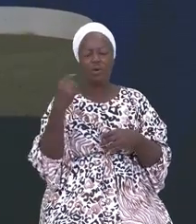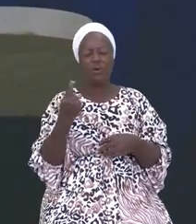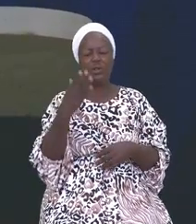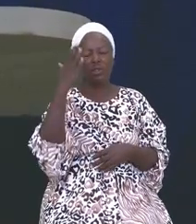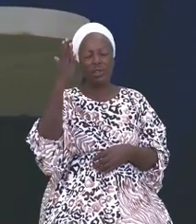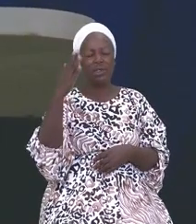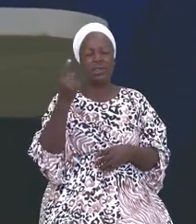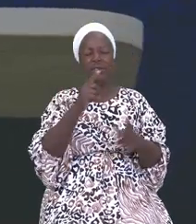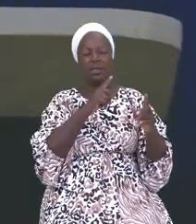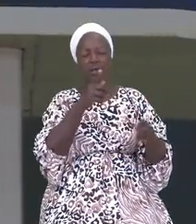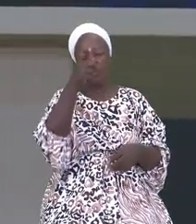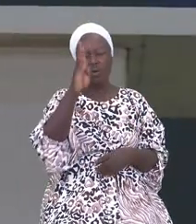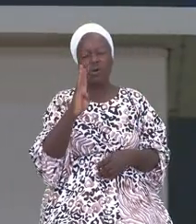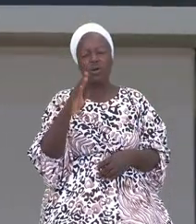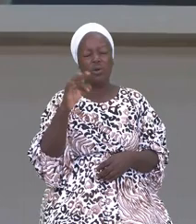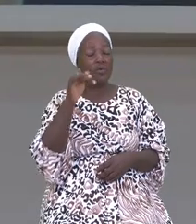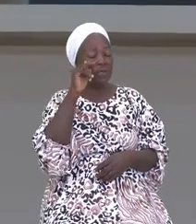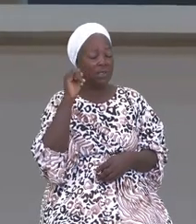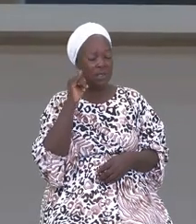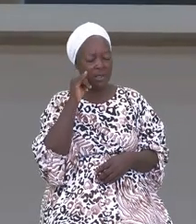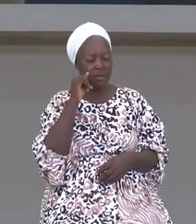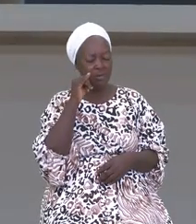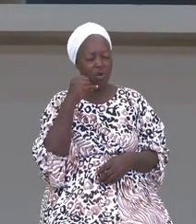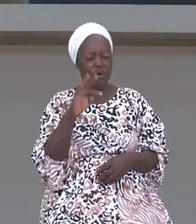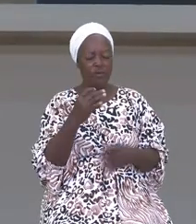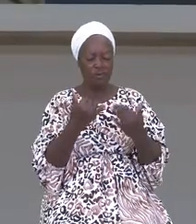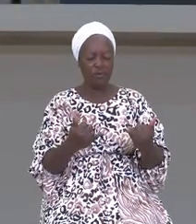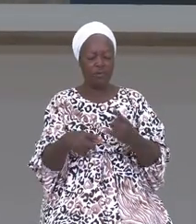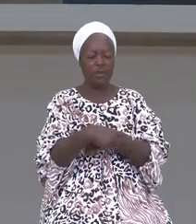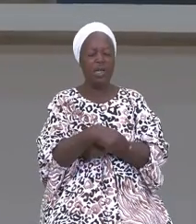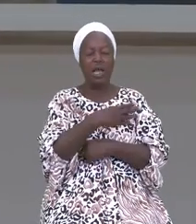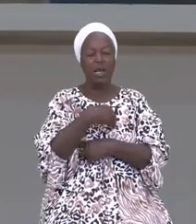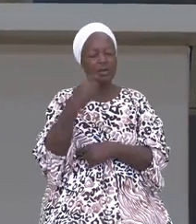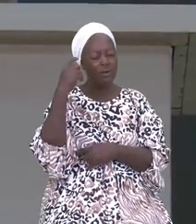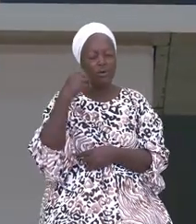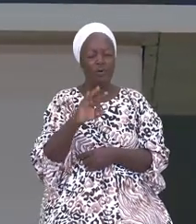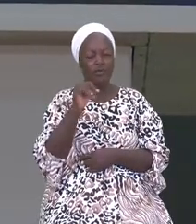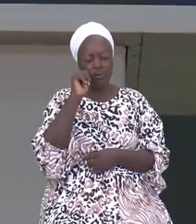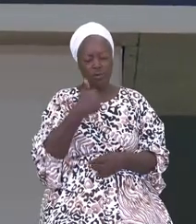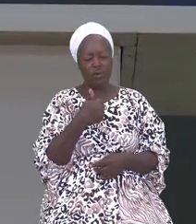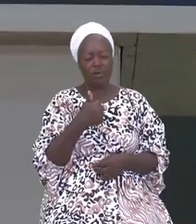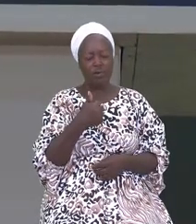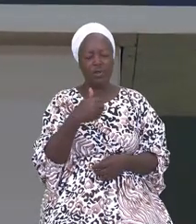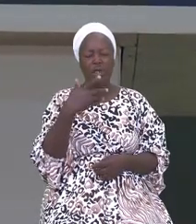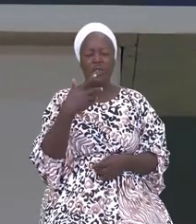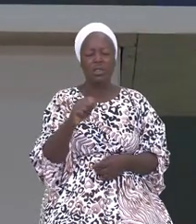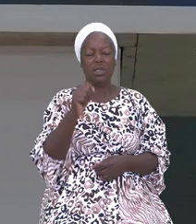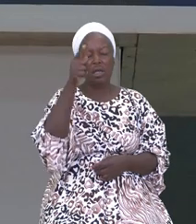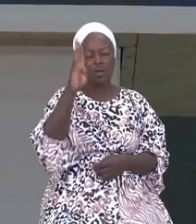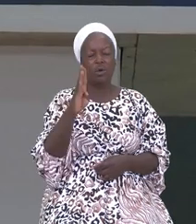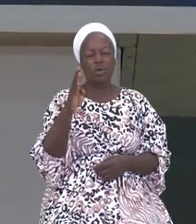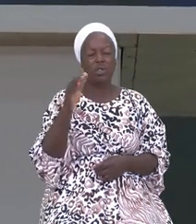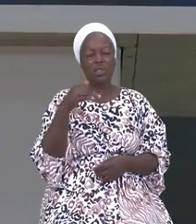The God of yesterday, of today, and of tomorrow. The God in the